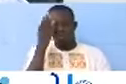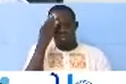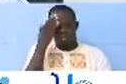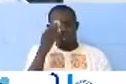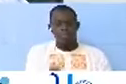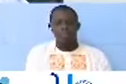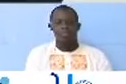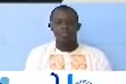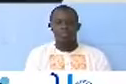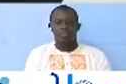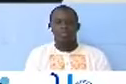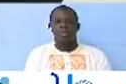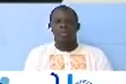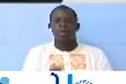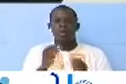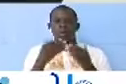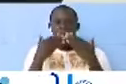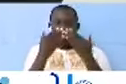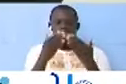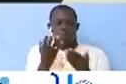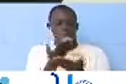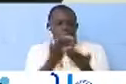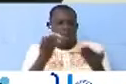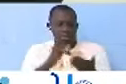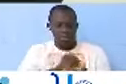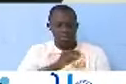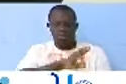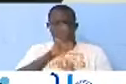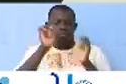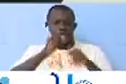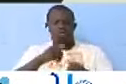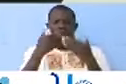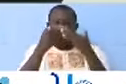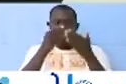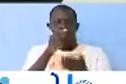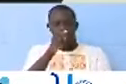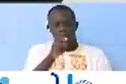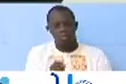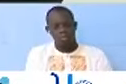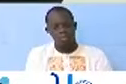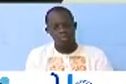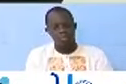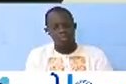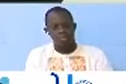tell us why he wasn't able to tell you? If he